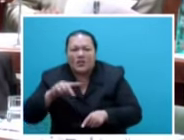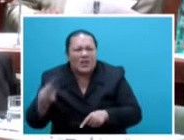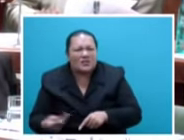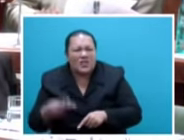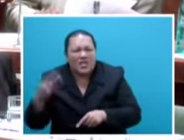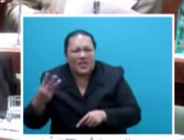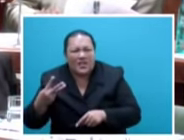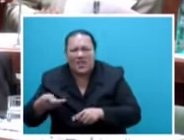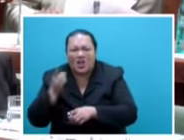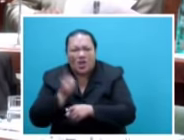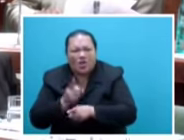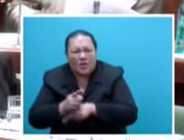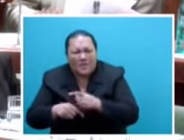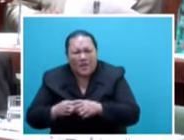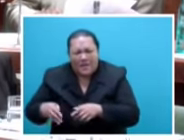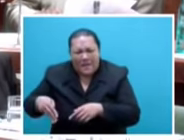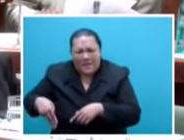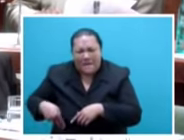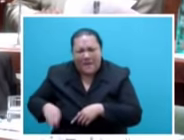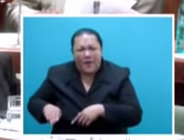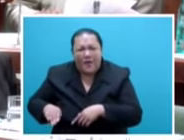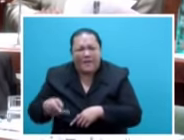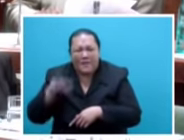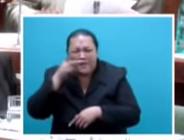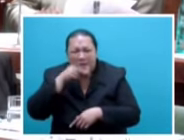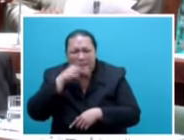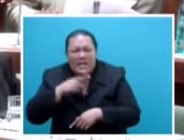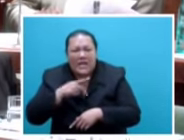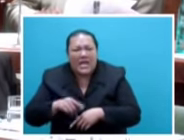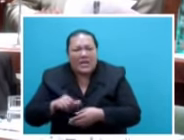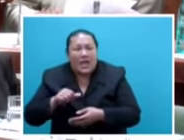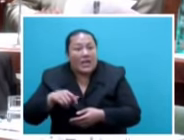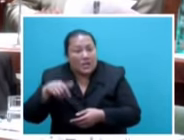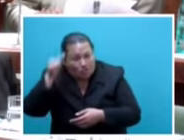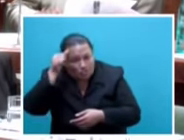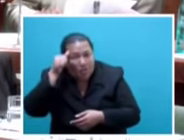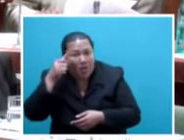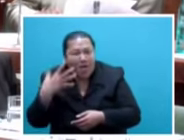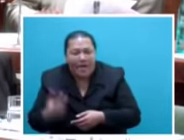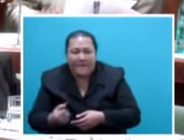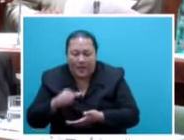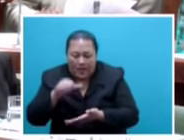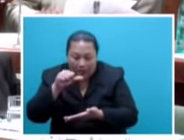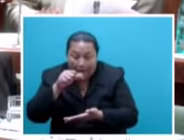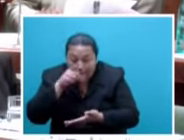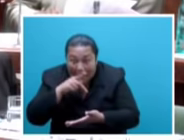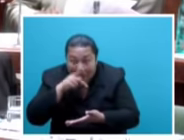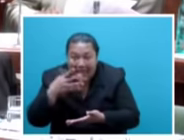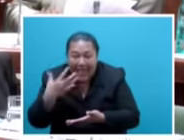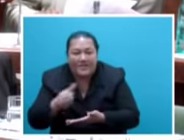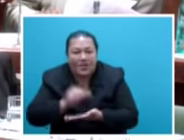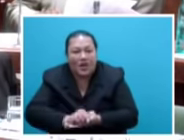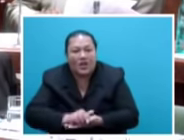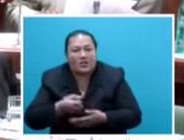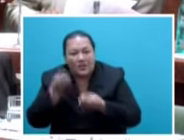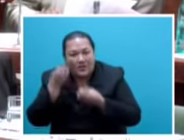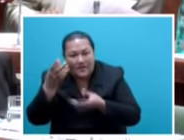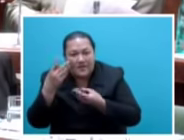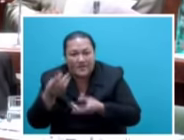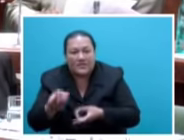of the public. In particular, and I quote, "The right of information enhances civic engagement and lends transparency to